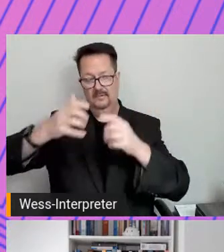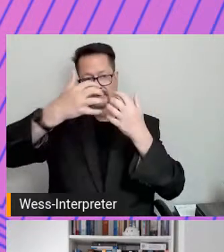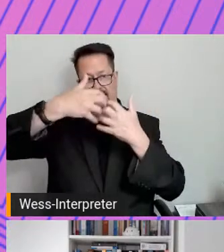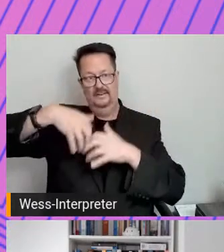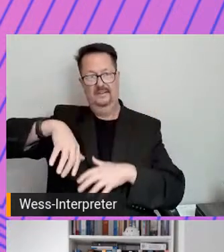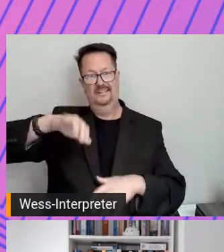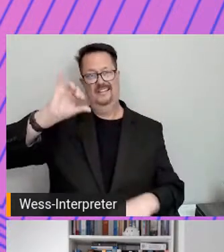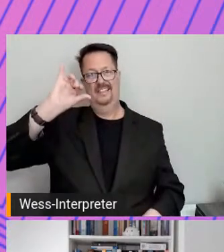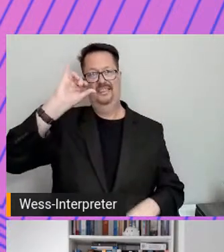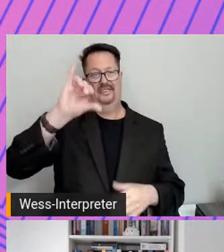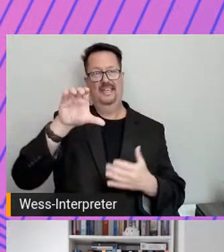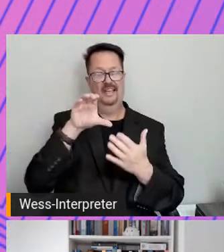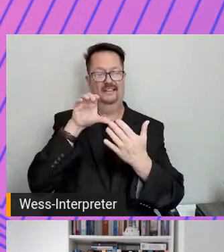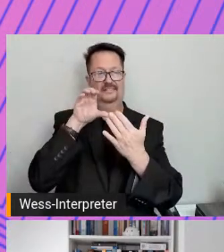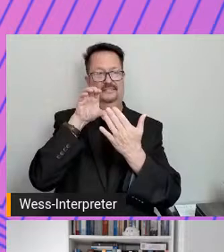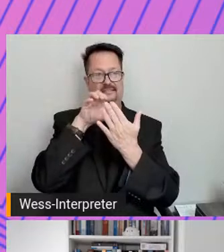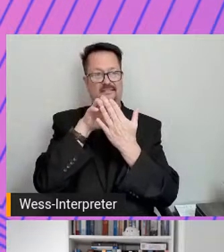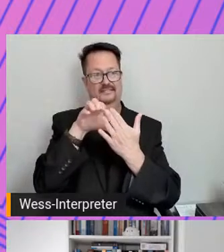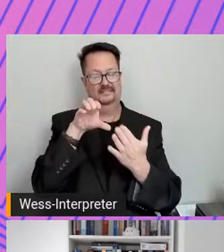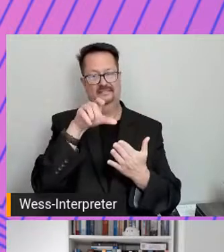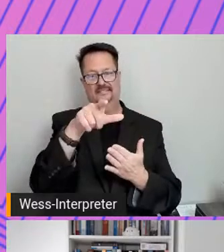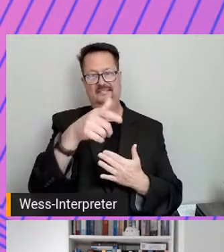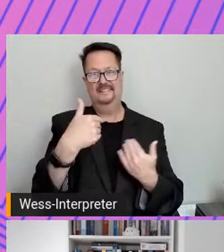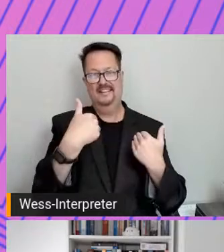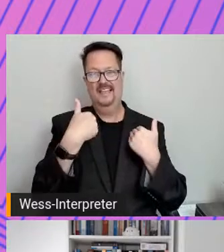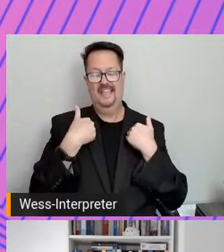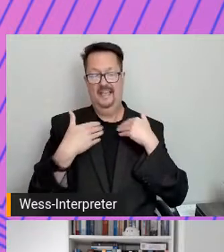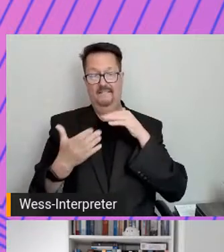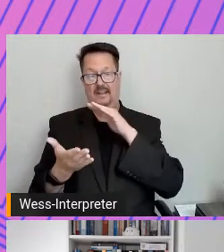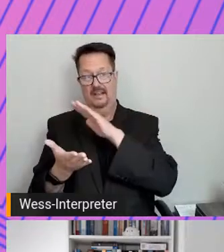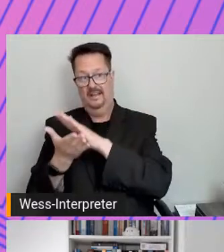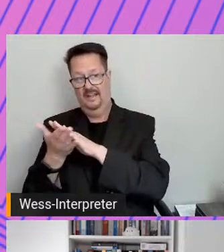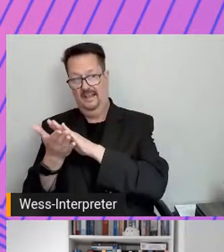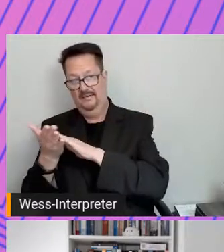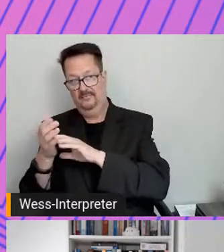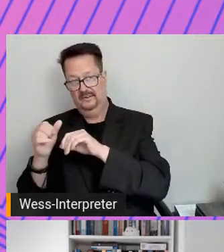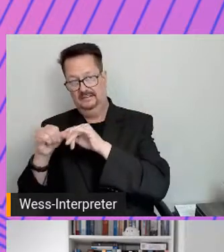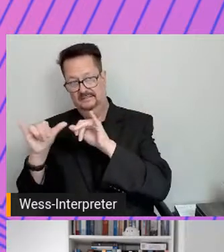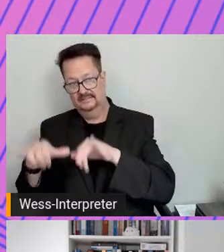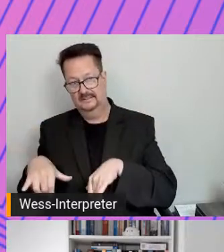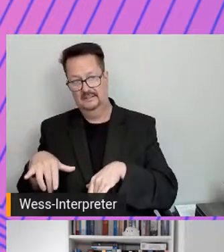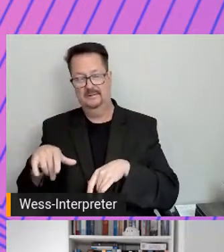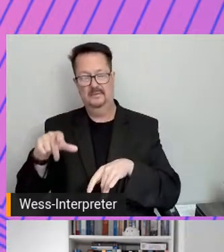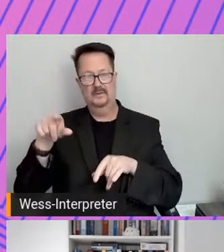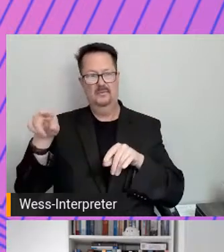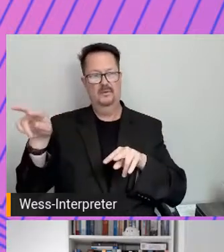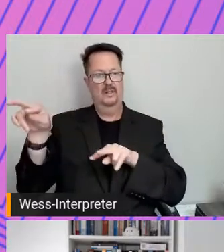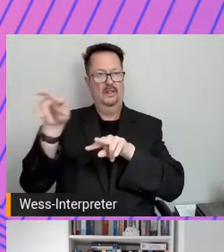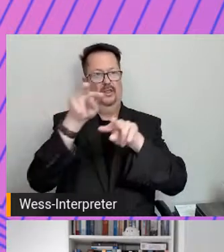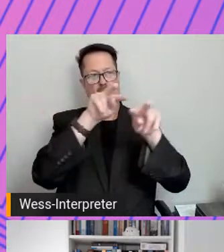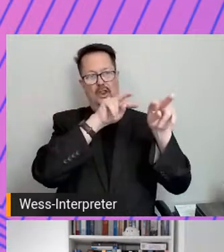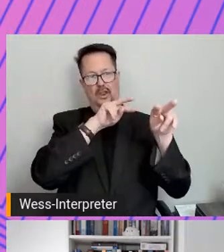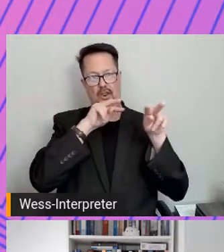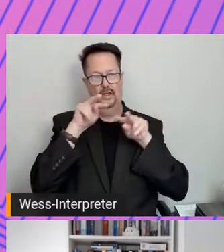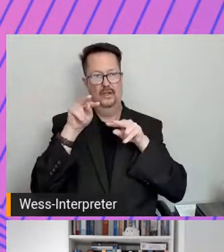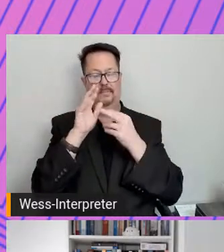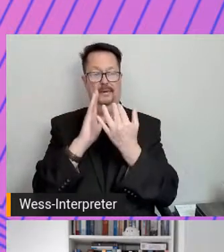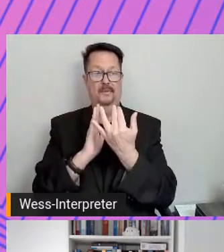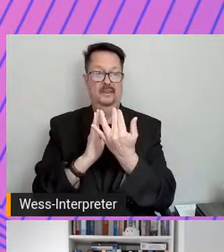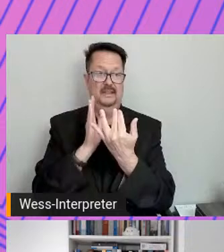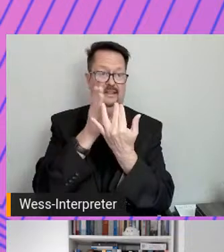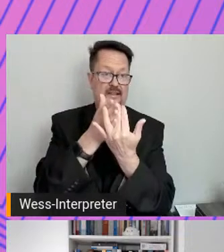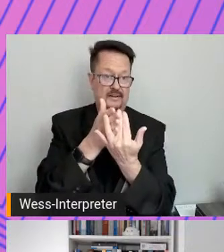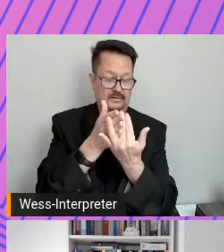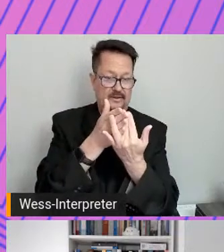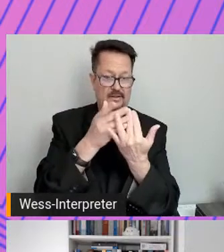phase, we actually had the operating system keeping track of all the programs, and it would go ahead and manually interrupt a program that was running and